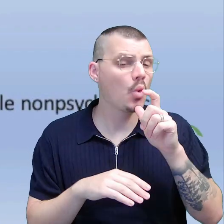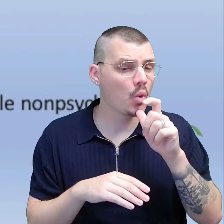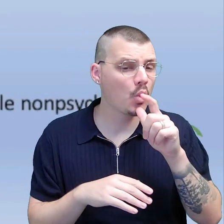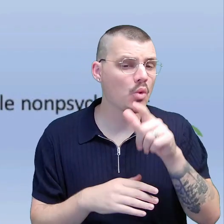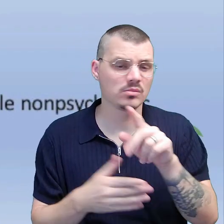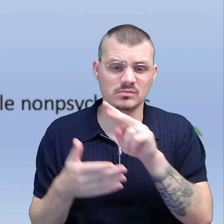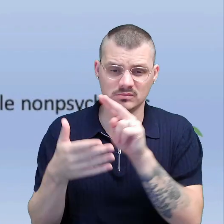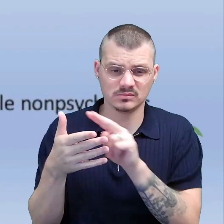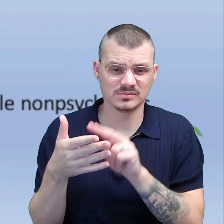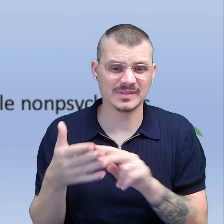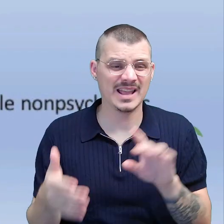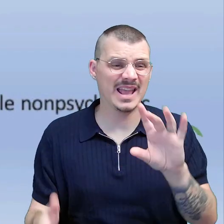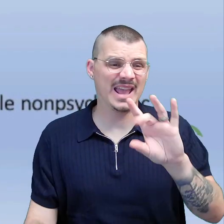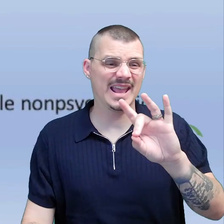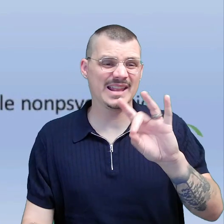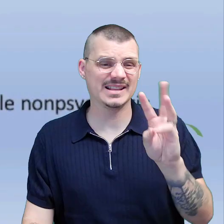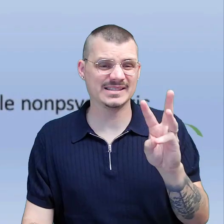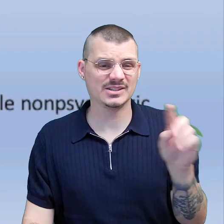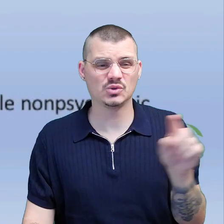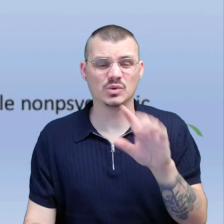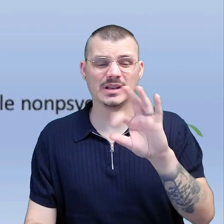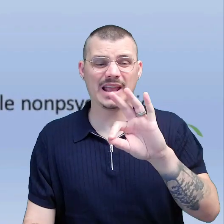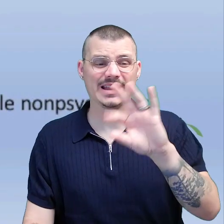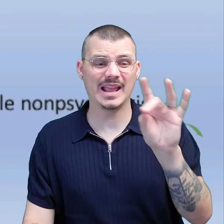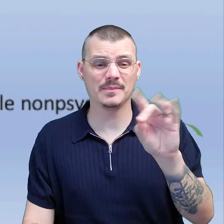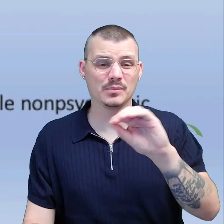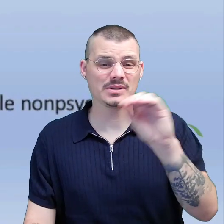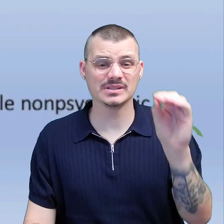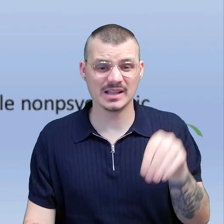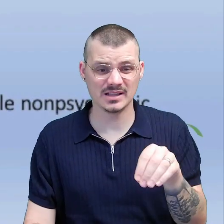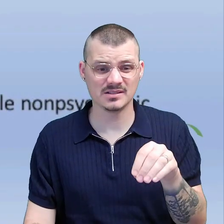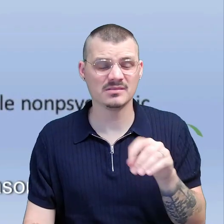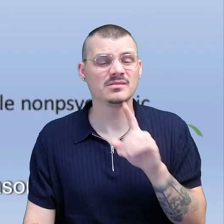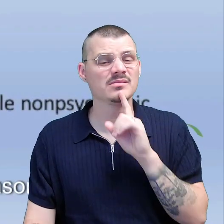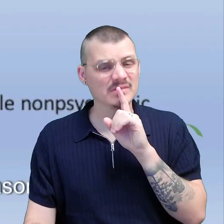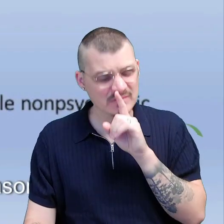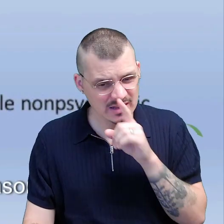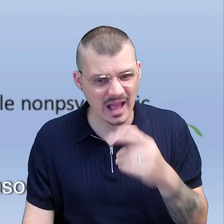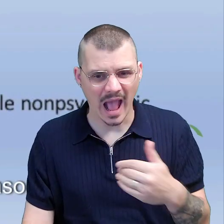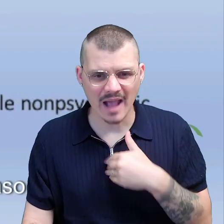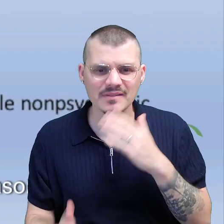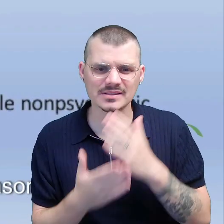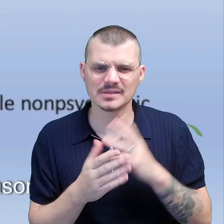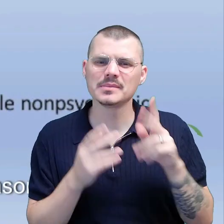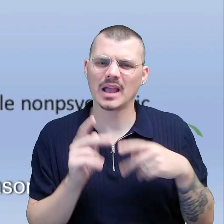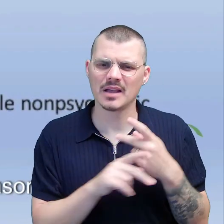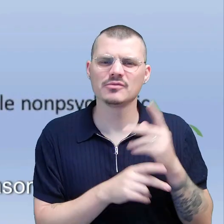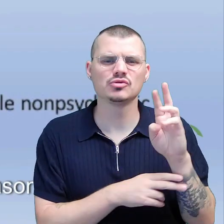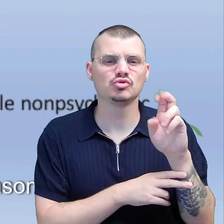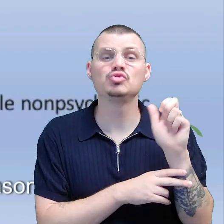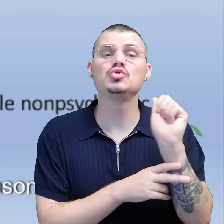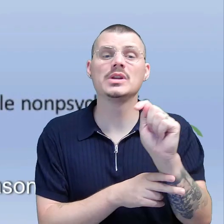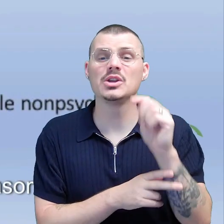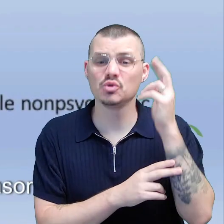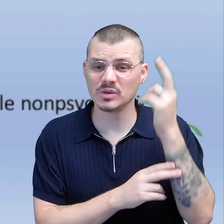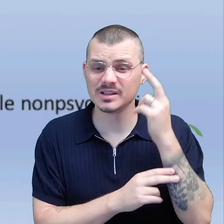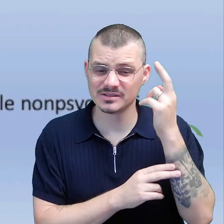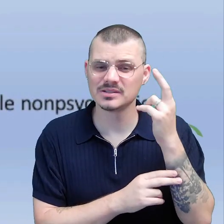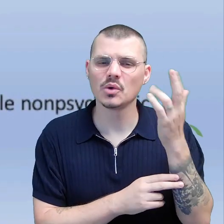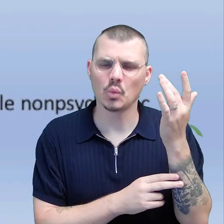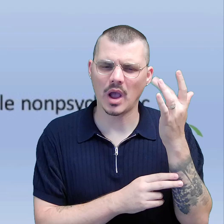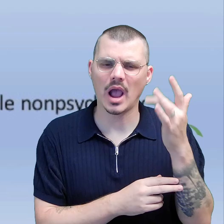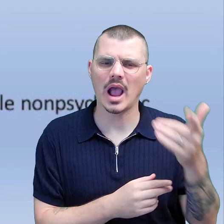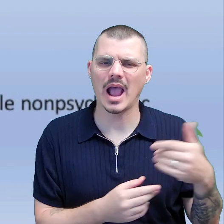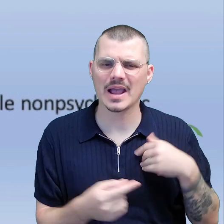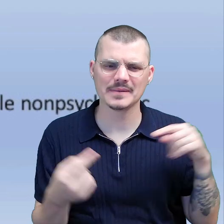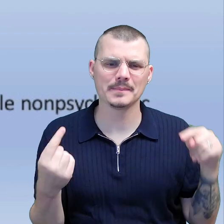depending on who you read, 86 to 98% turn out to have some other treatable reason for